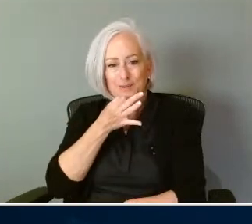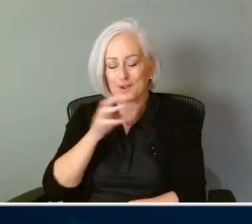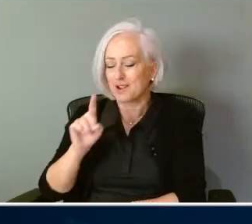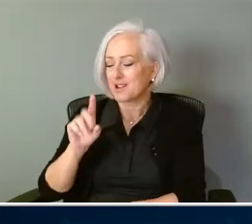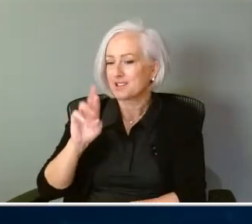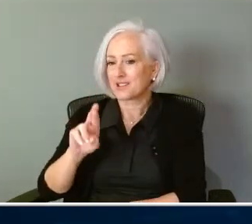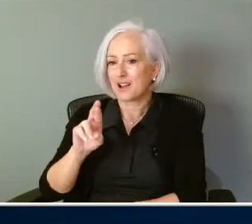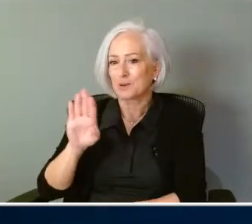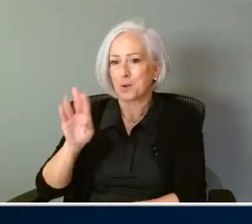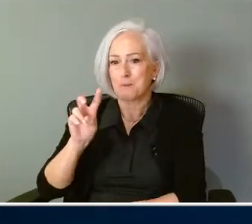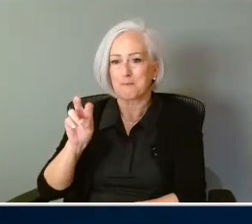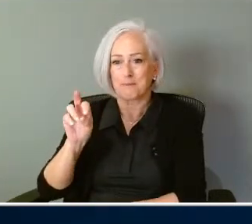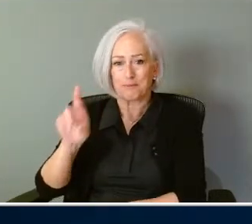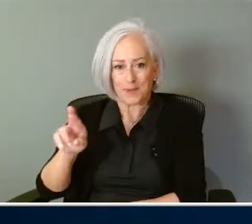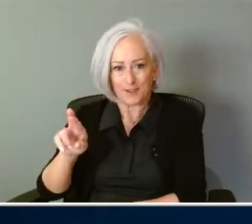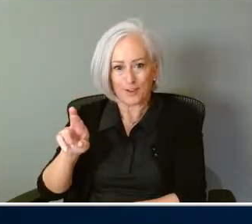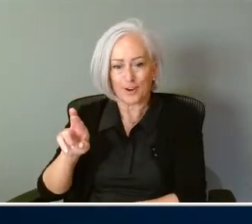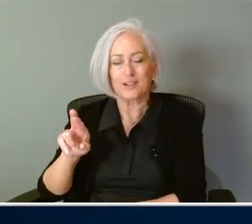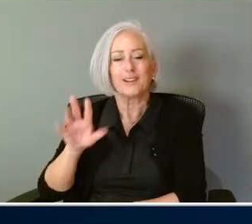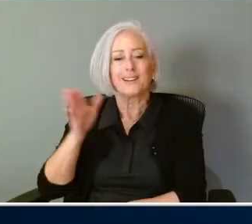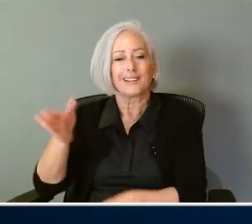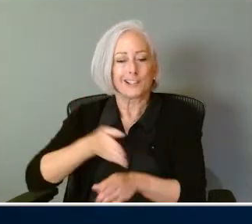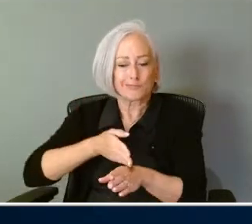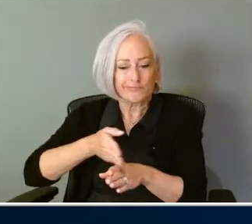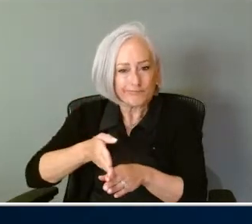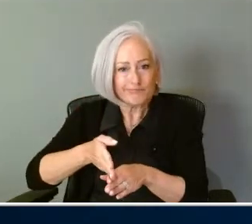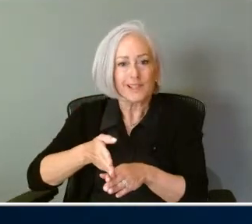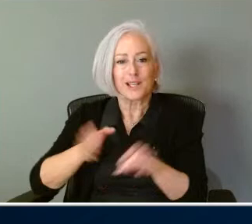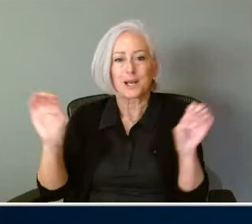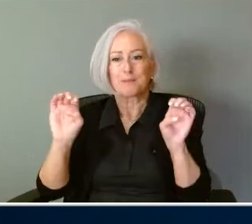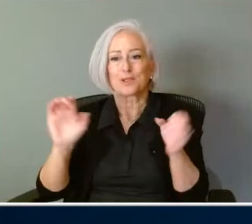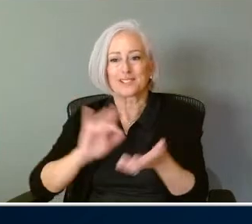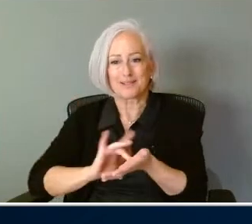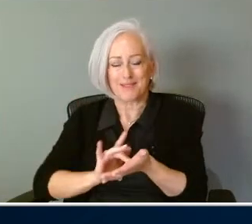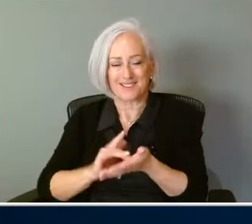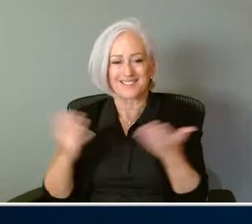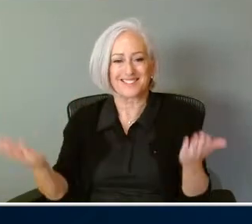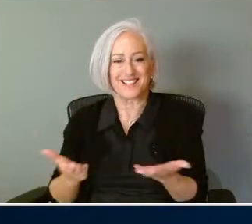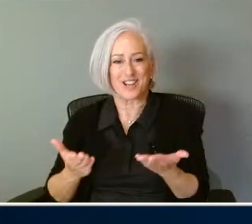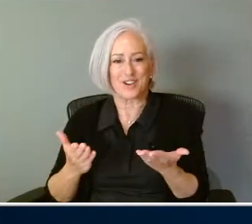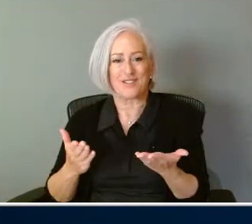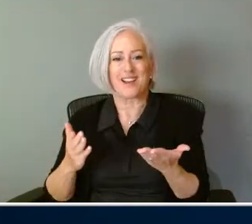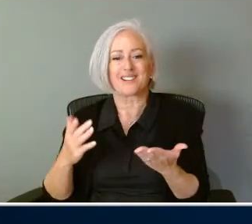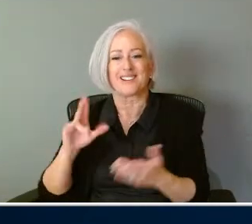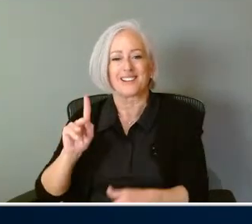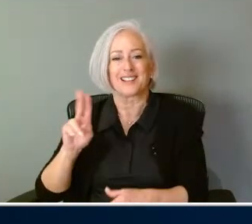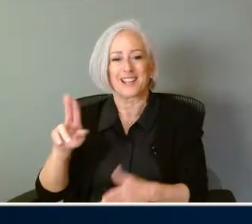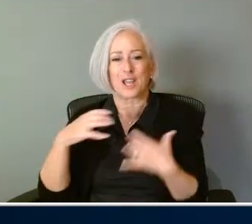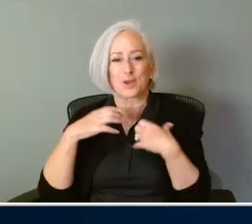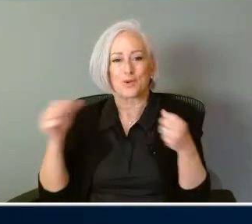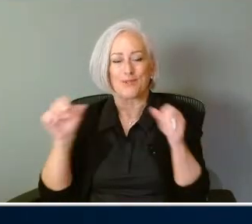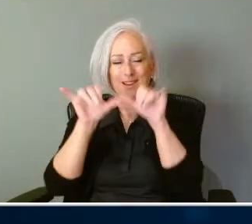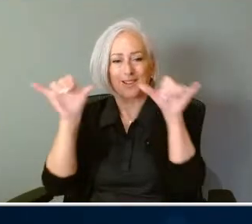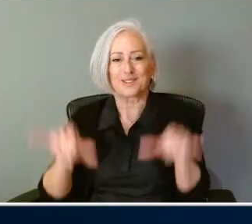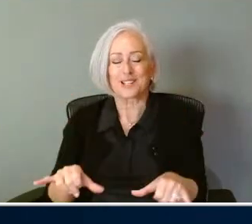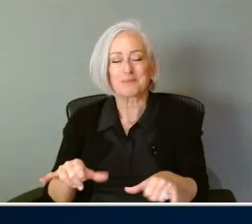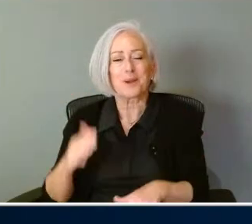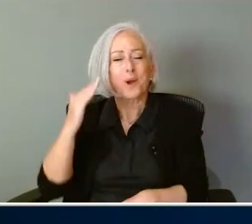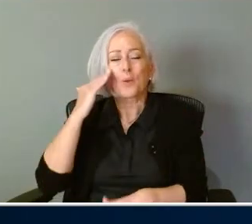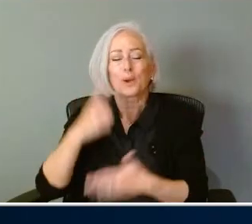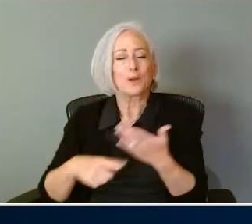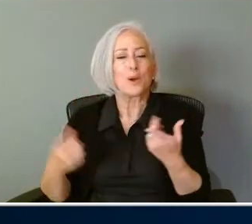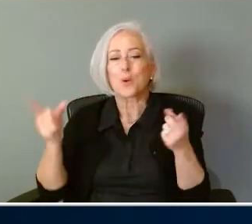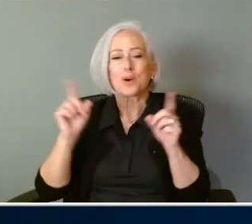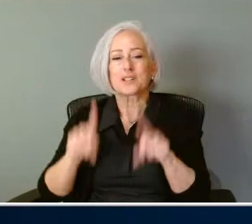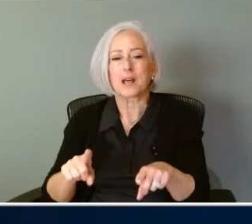disaster medicine here at the health system. Dr. Beaver, good morning. Good morning, Jessica. Good to have you. So we know what's coming. What injuries do